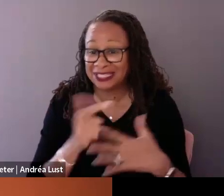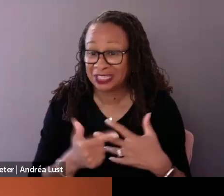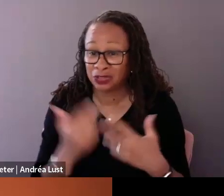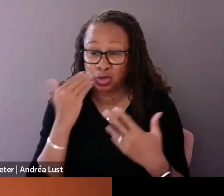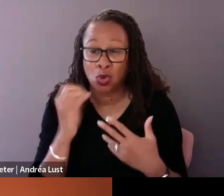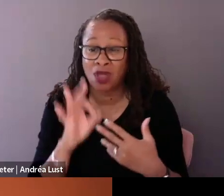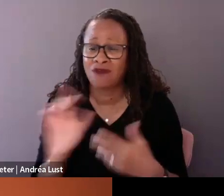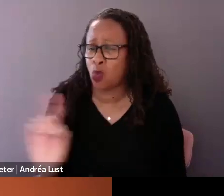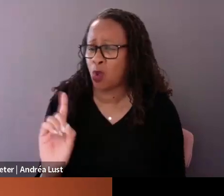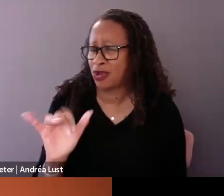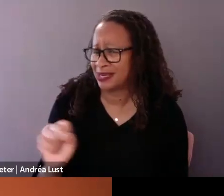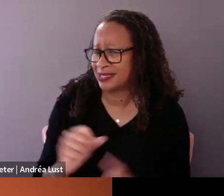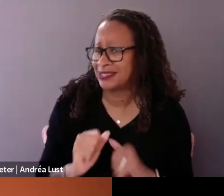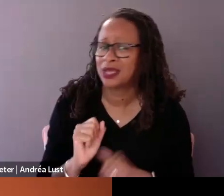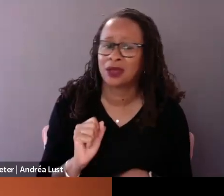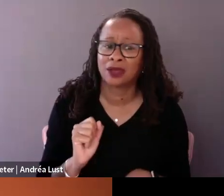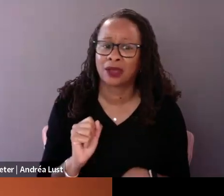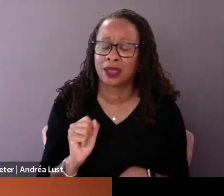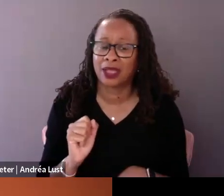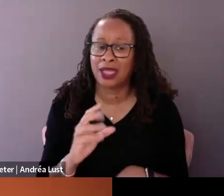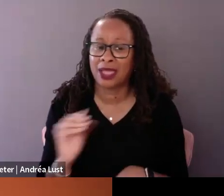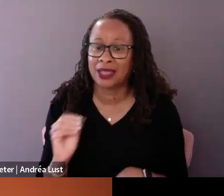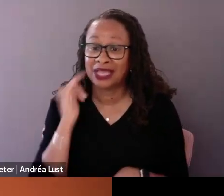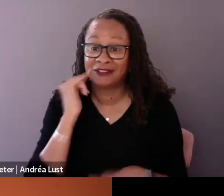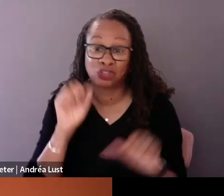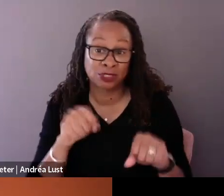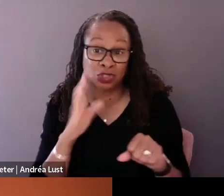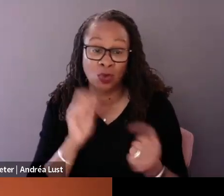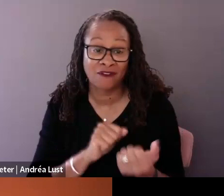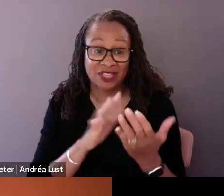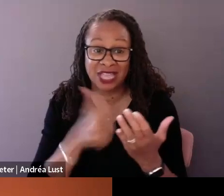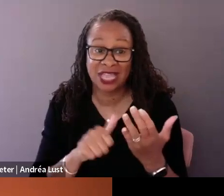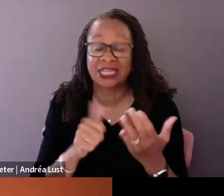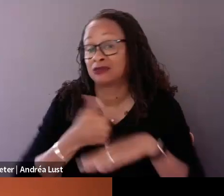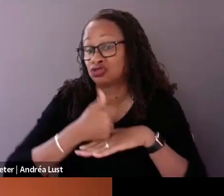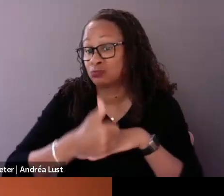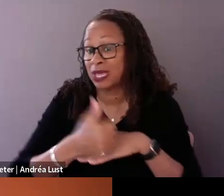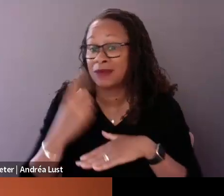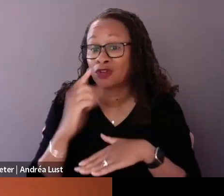of her whereabouts and whether she potentially faces any charges or not?